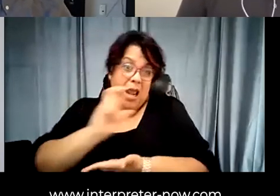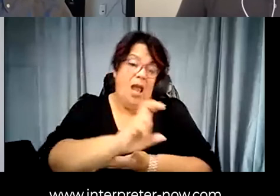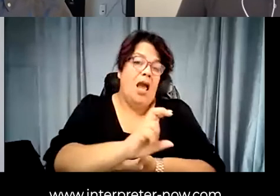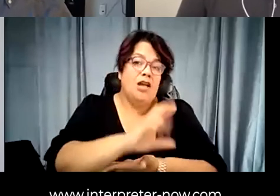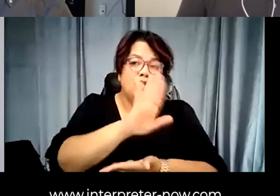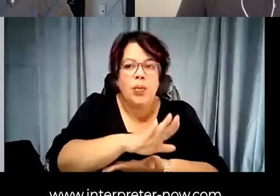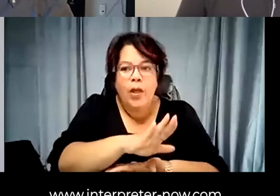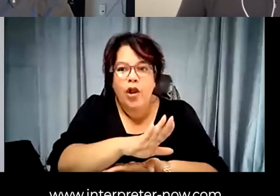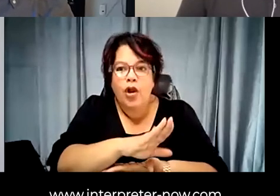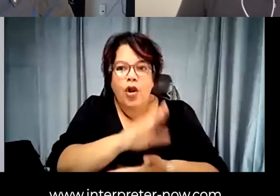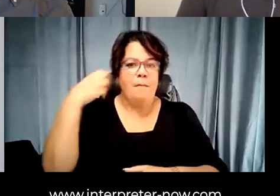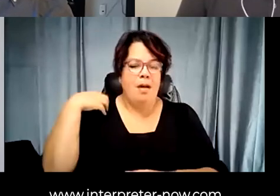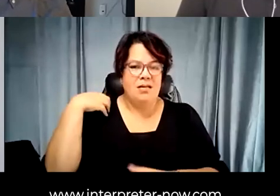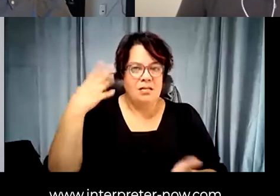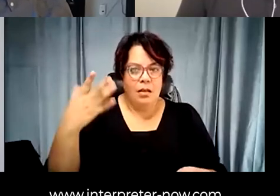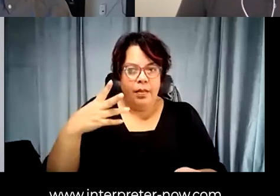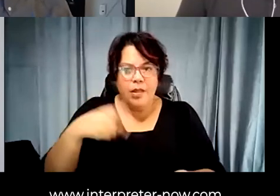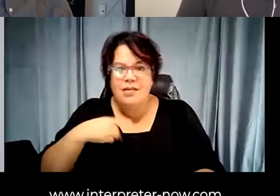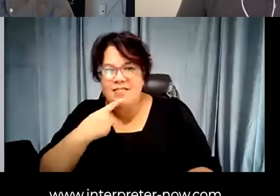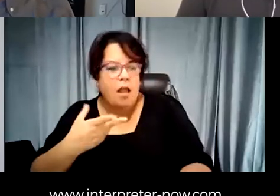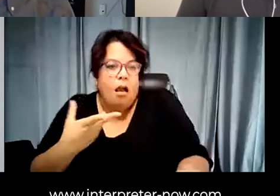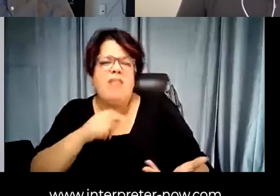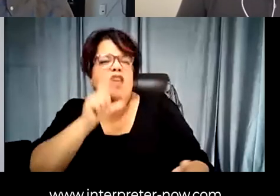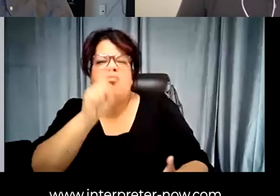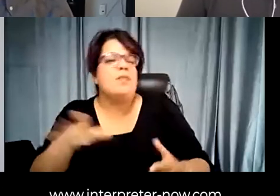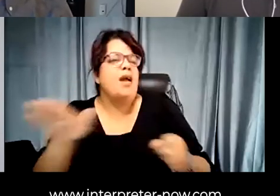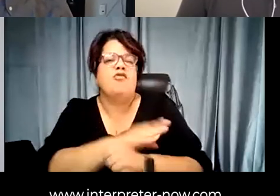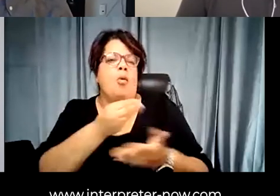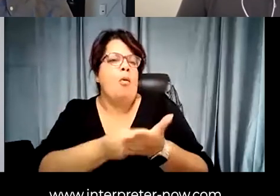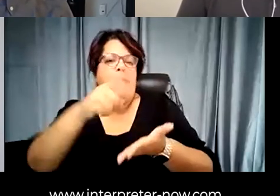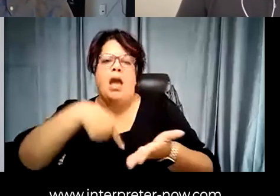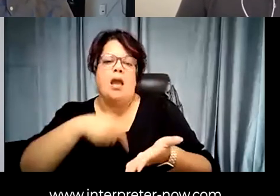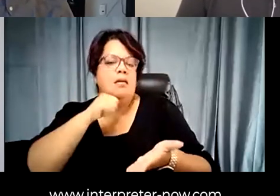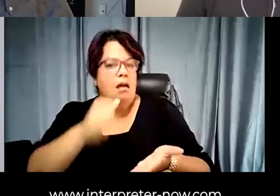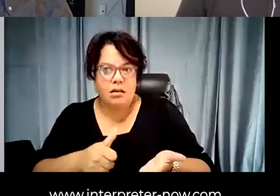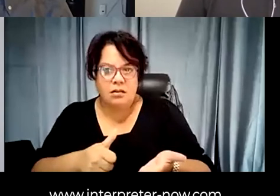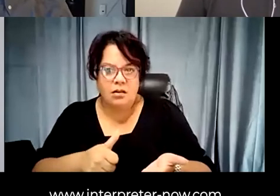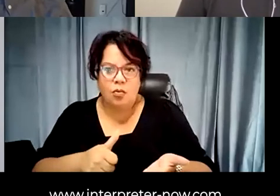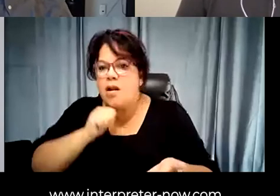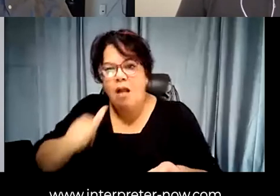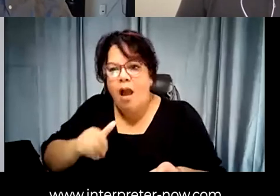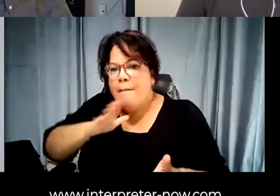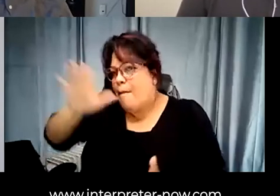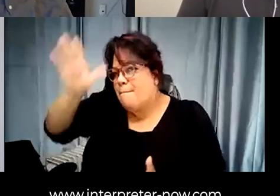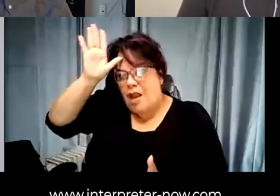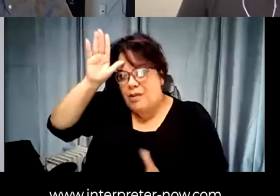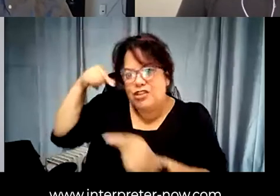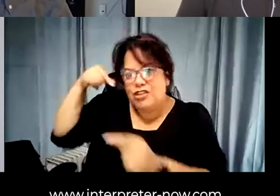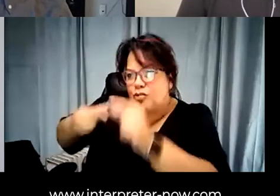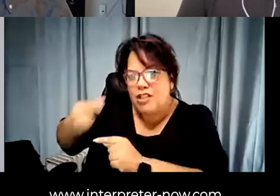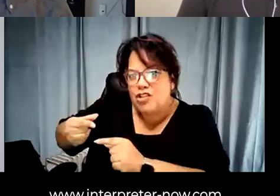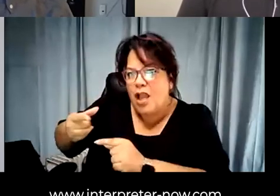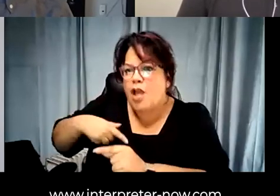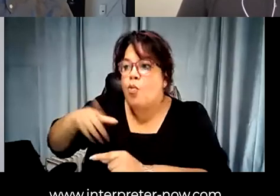full compensation pack. We are no longer our parents' generation where it was a brag. I've had conversations with my father-in-law